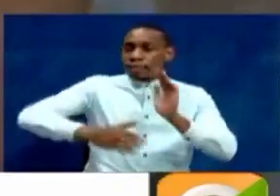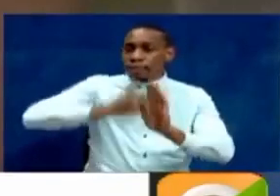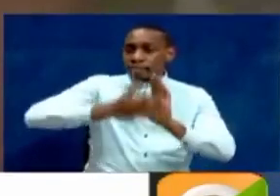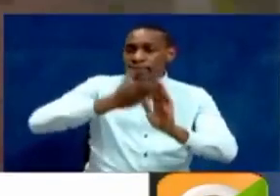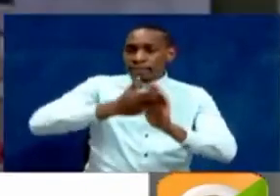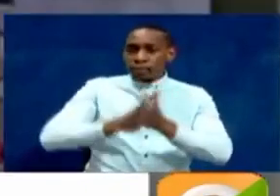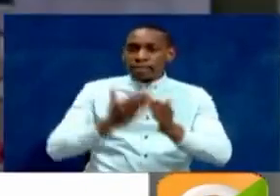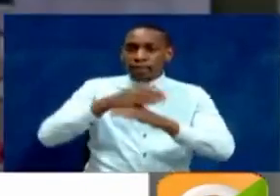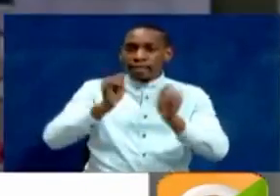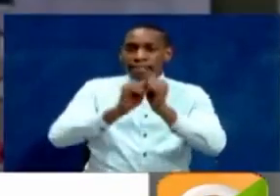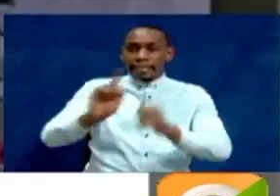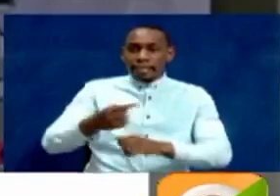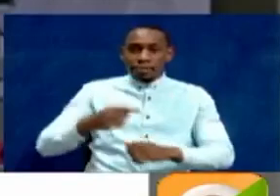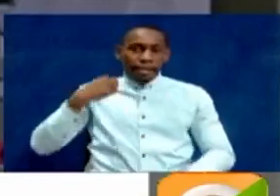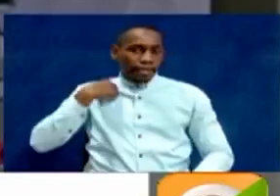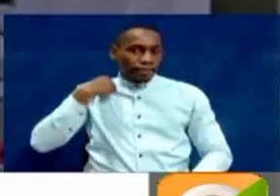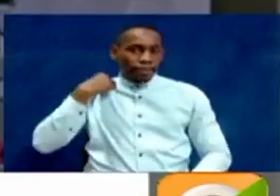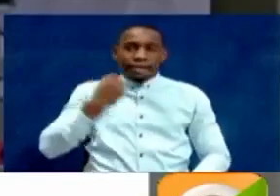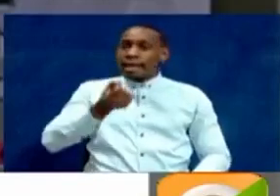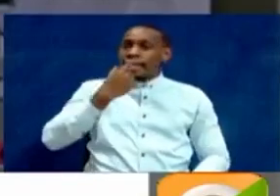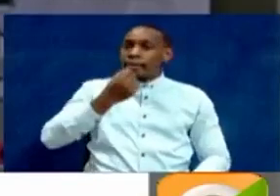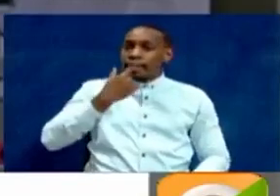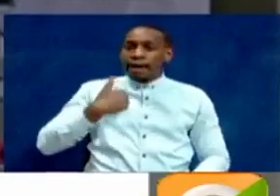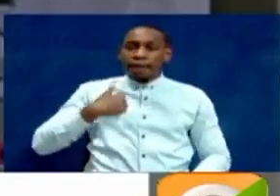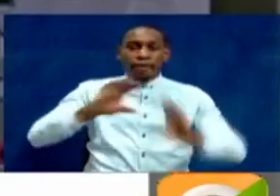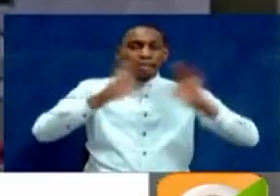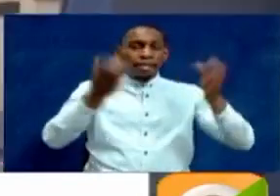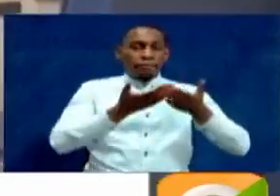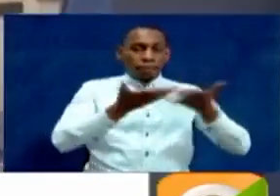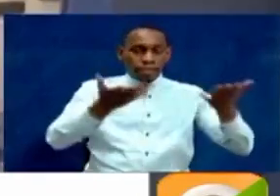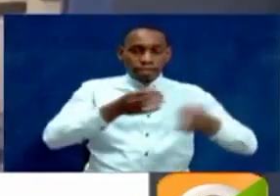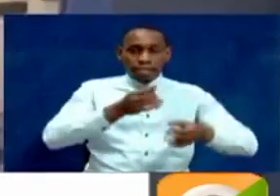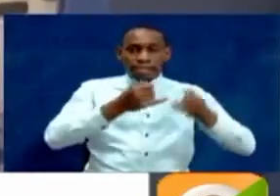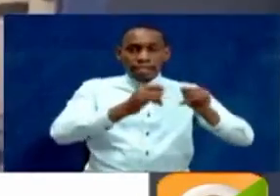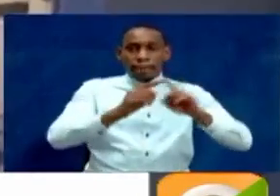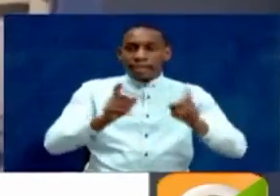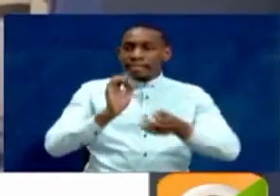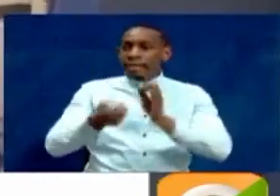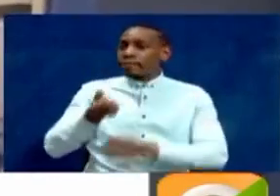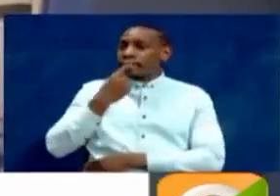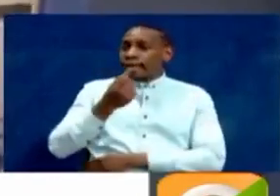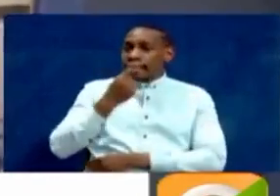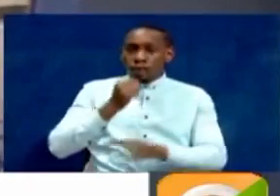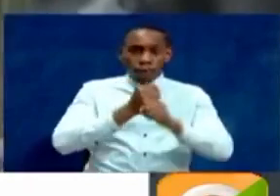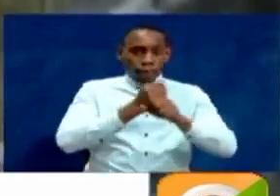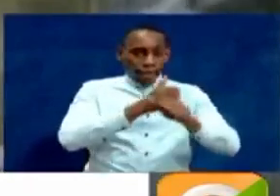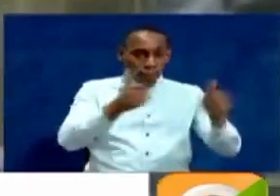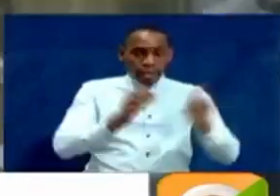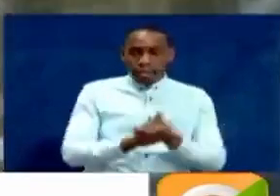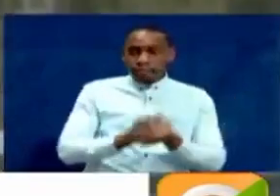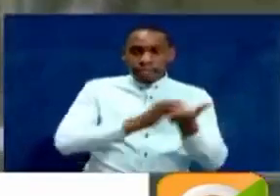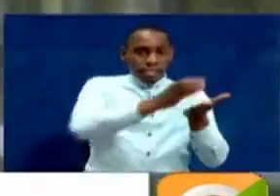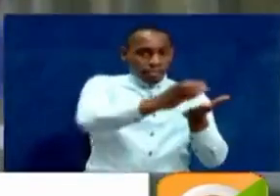rapidly, with over 10,000 volunteers immunized across the global trial sites. But if the vaccine is proven to be effective,